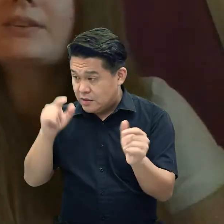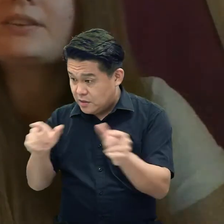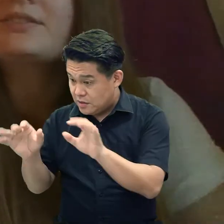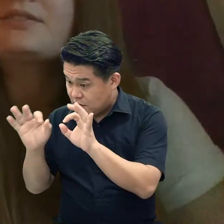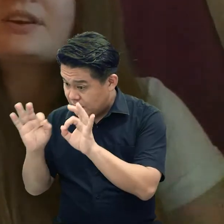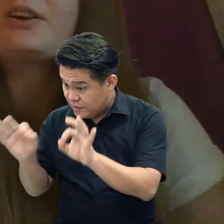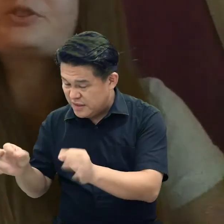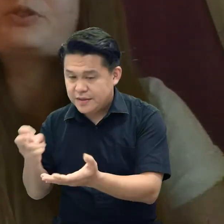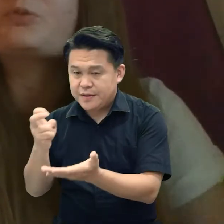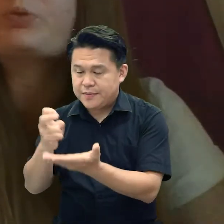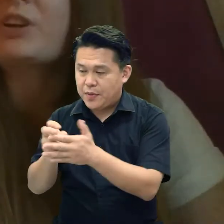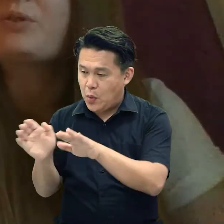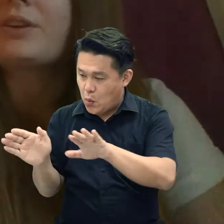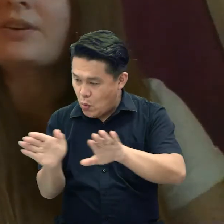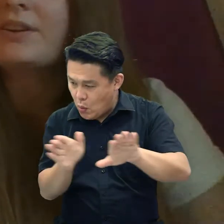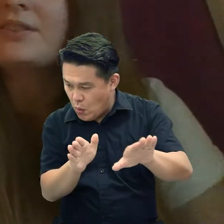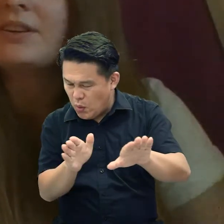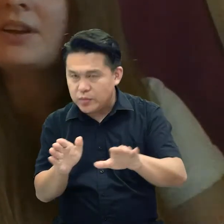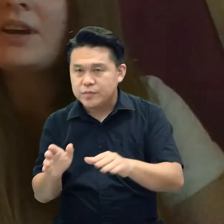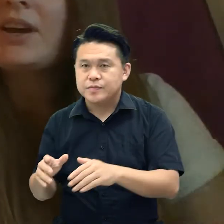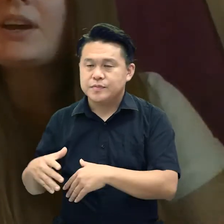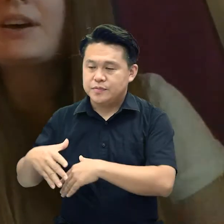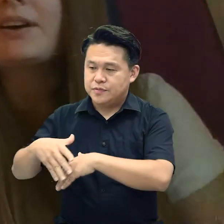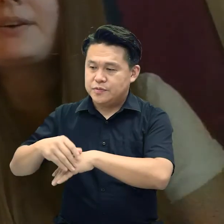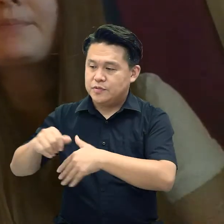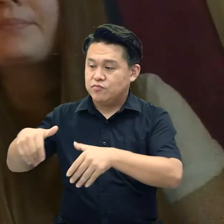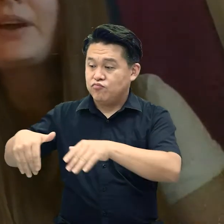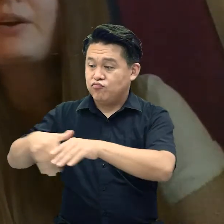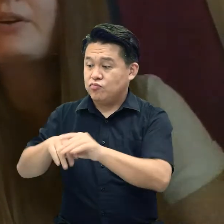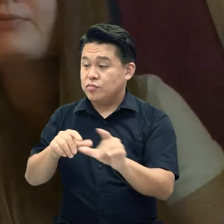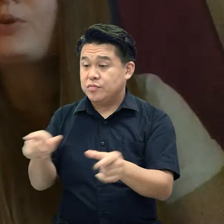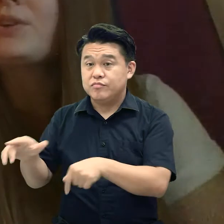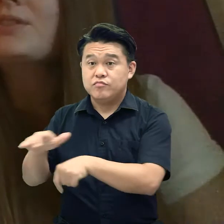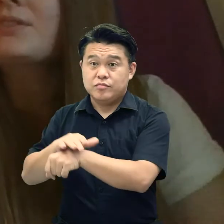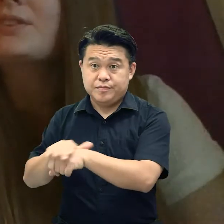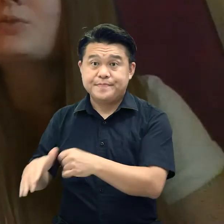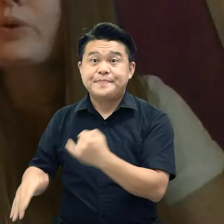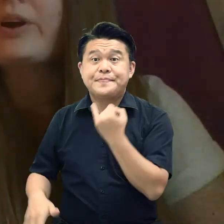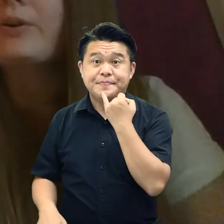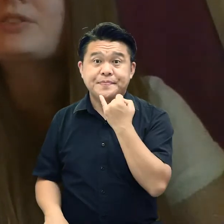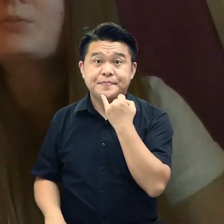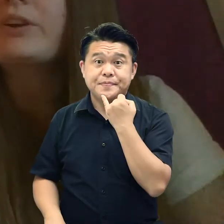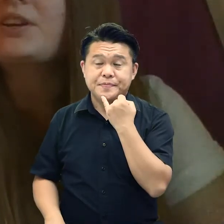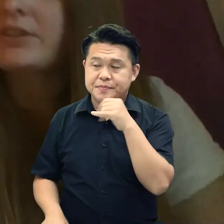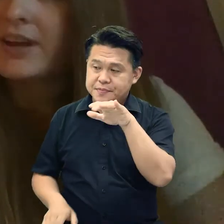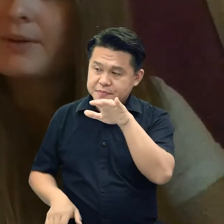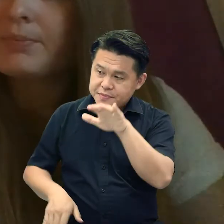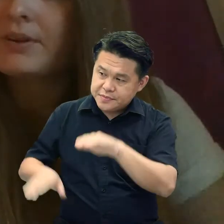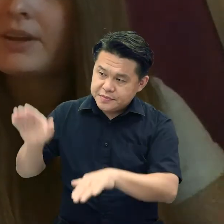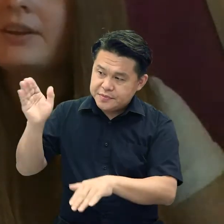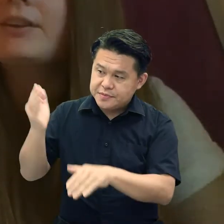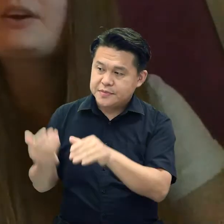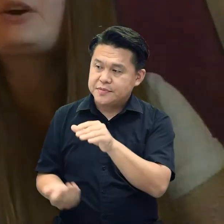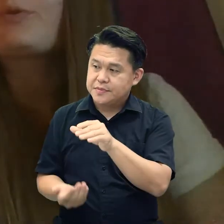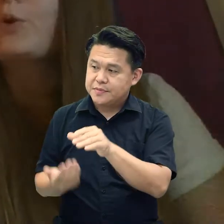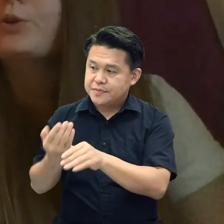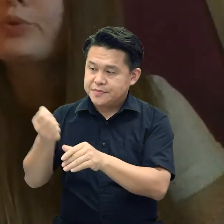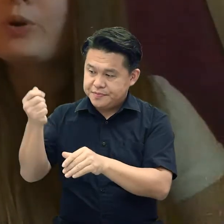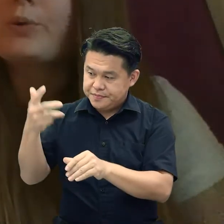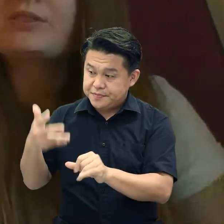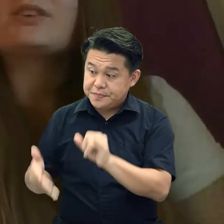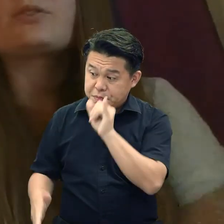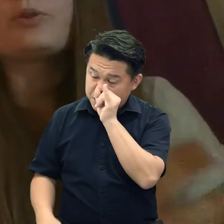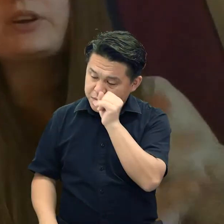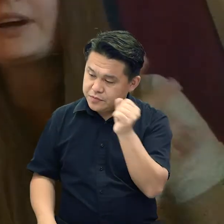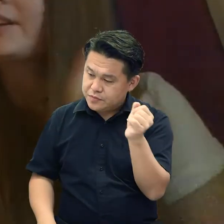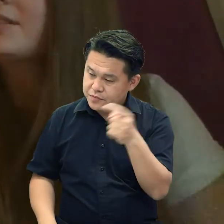laws, the culture is pretty good here, I'd say. There are a few instances where discrimination happened, and of course